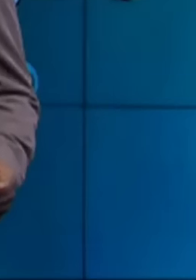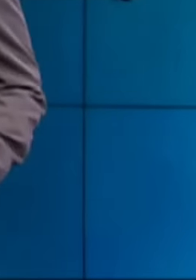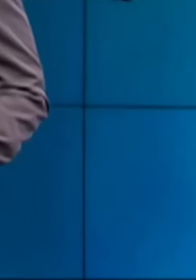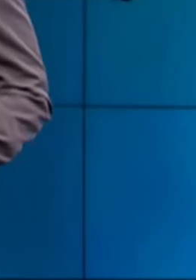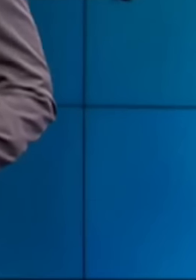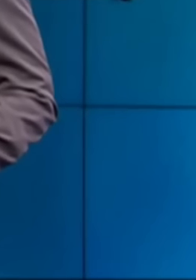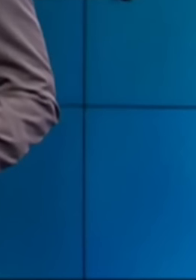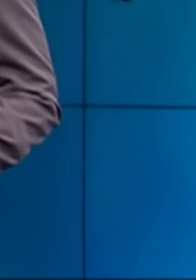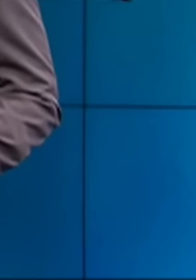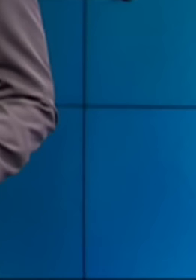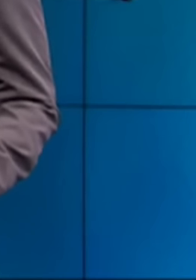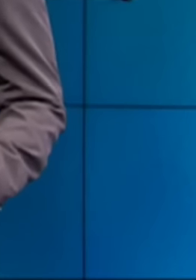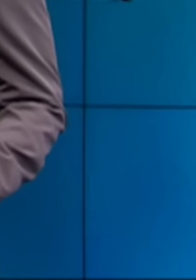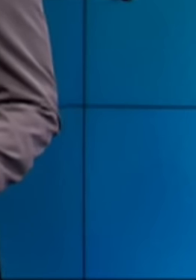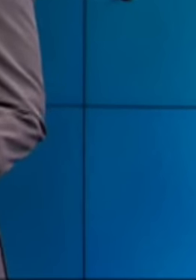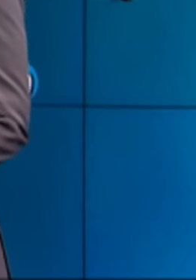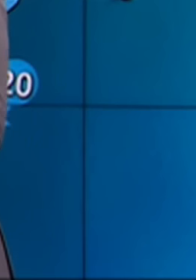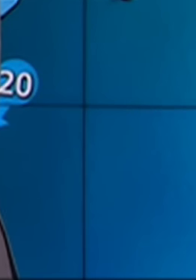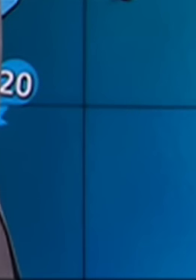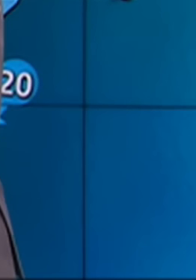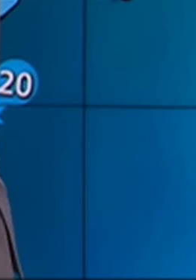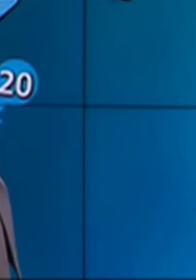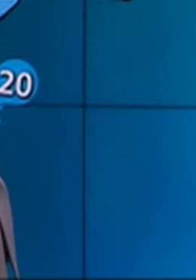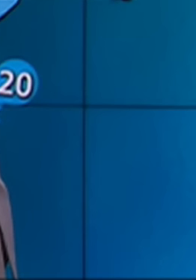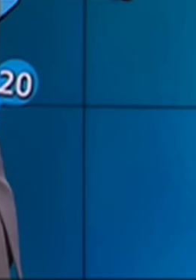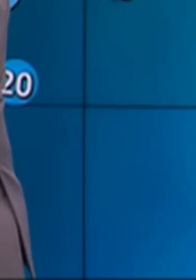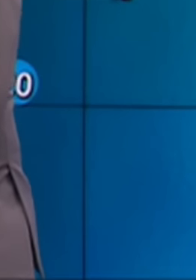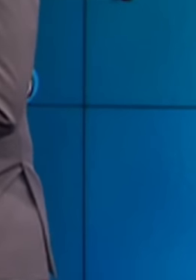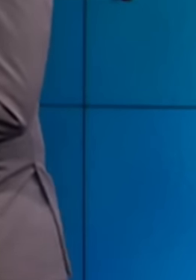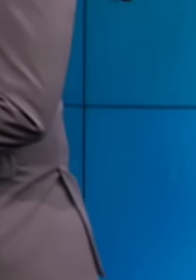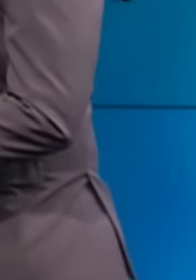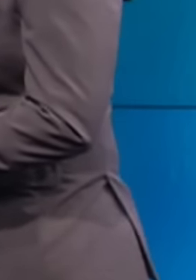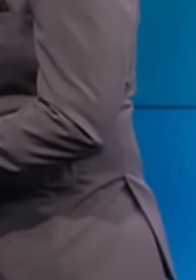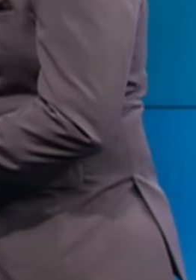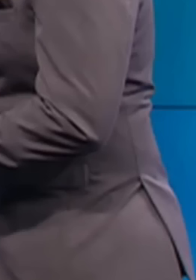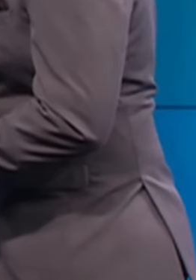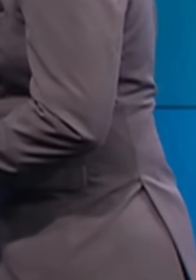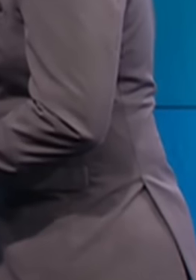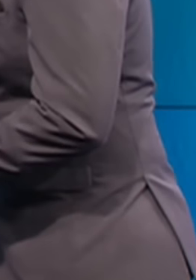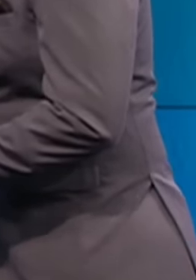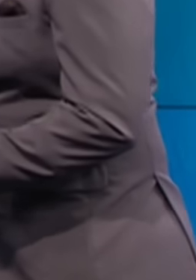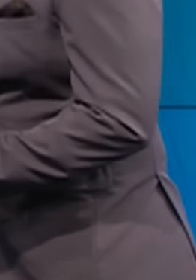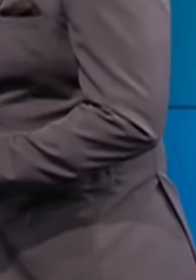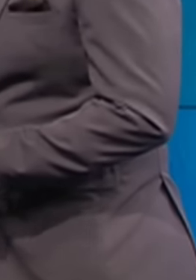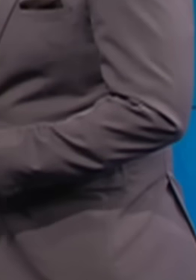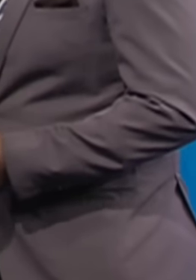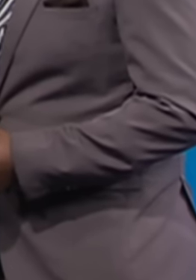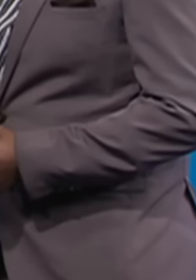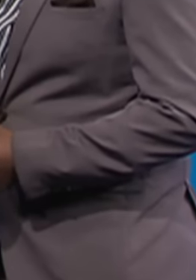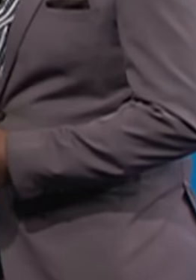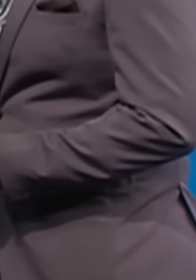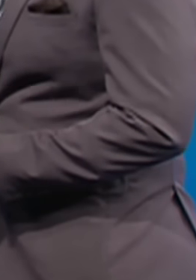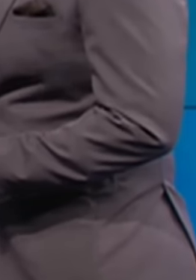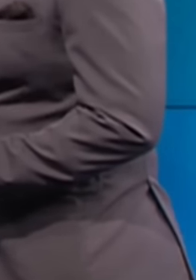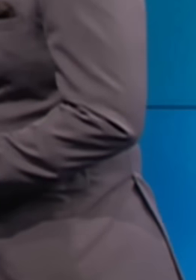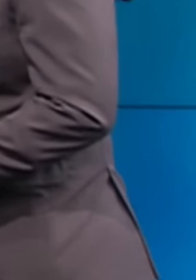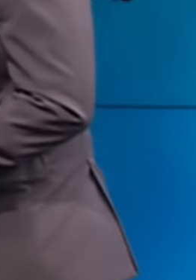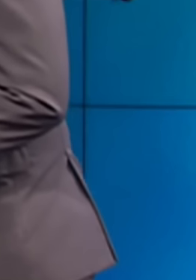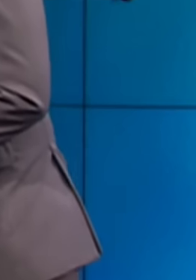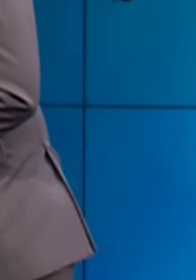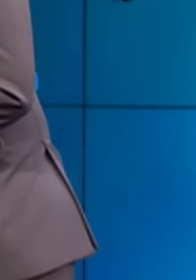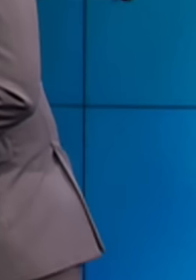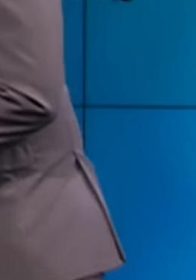ke le bopa bui madume ho zapili pila Philip Simbagajeno o hlokomele ra hopula tse boletseng bolobana ha sentse shebile ka mafikeng le ona o tlo ba Free State ntla fela le